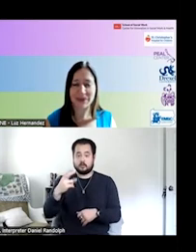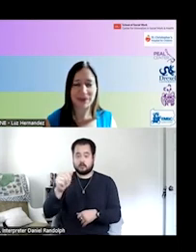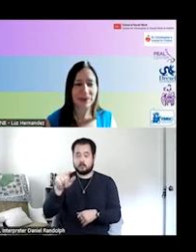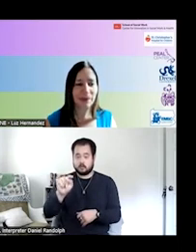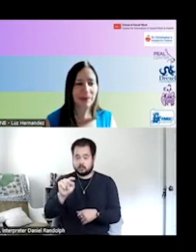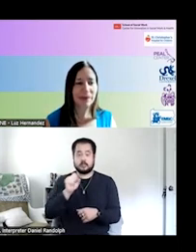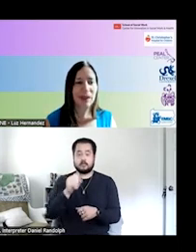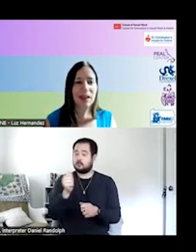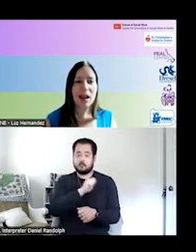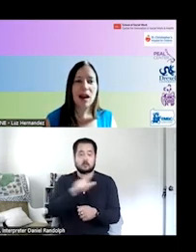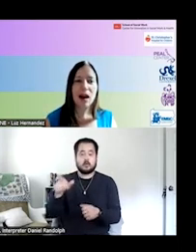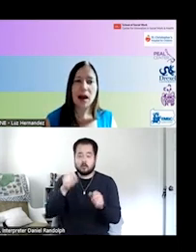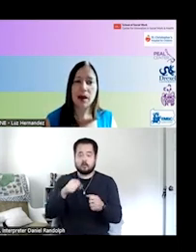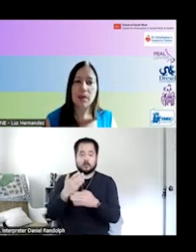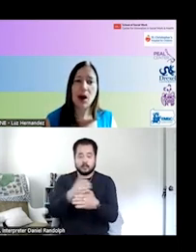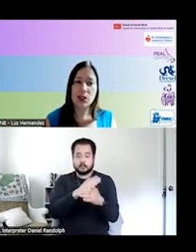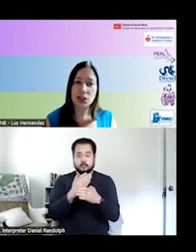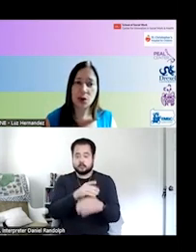resources.